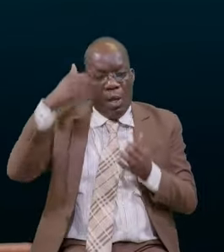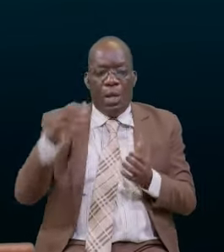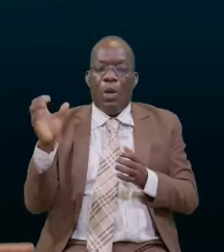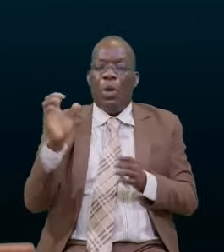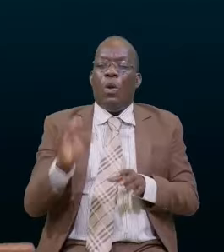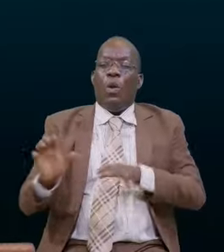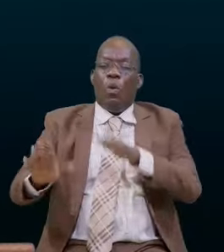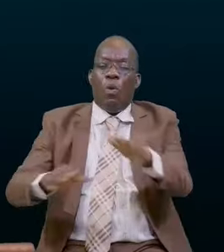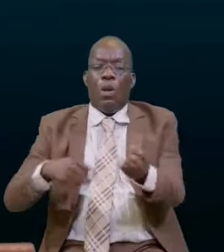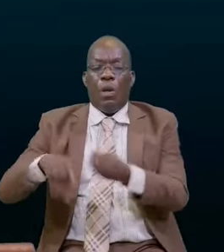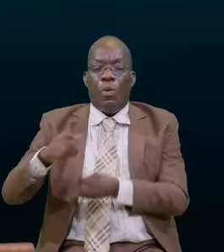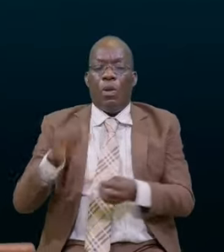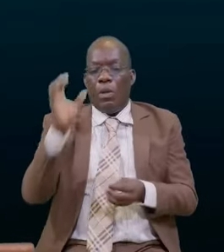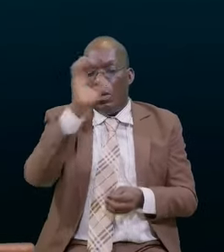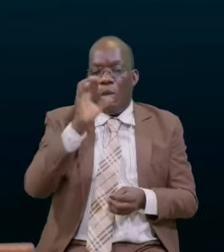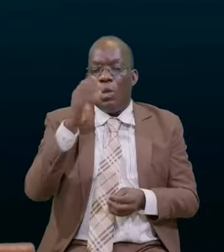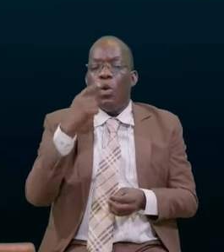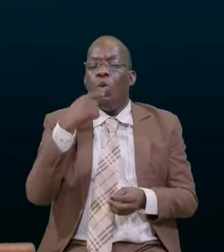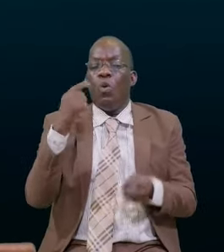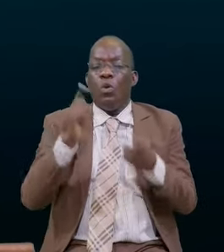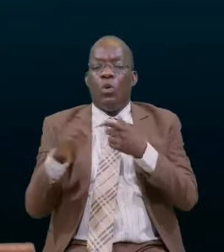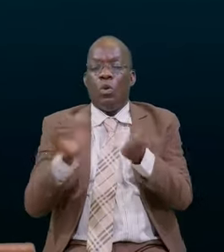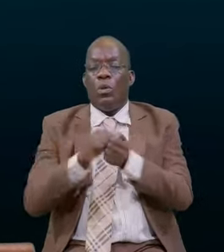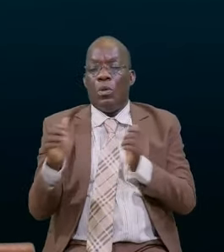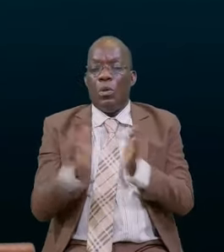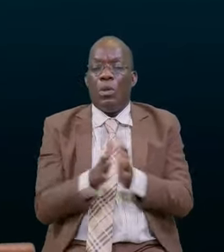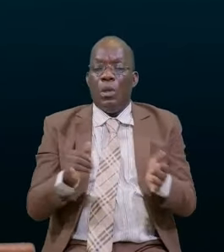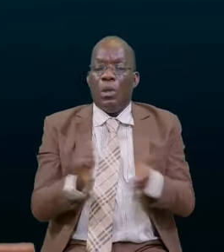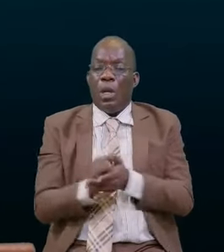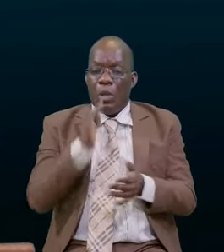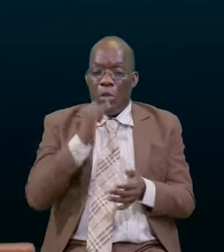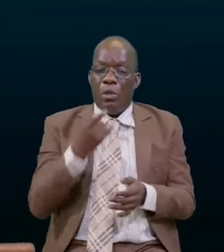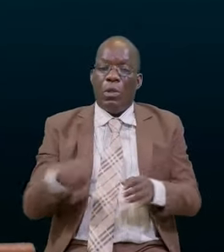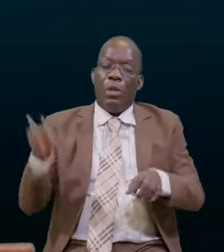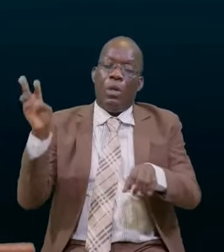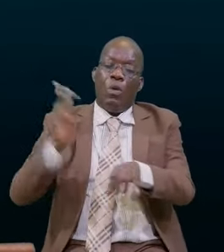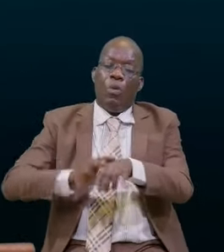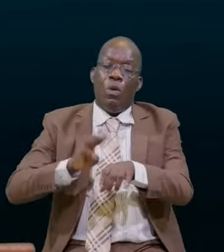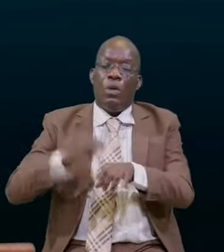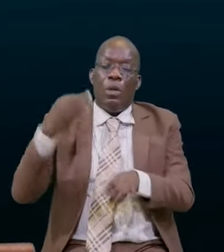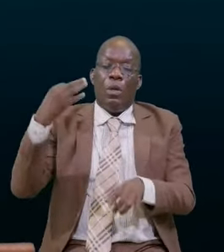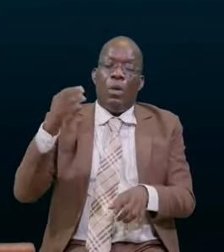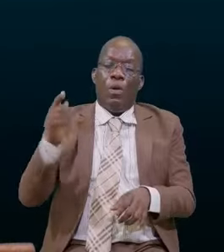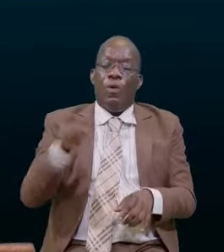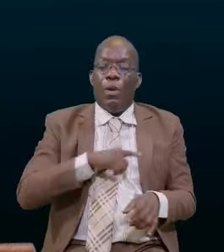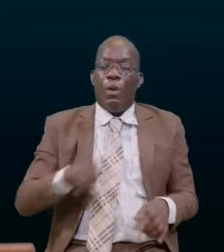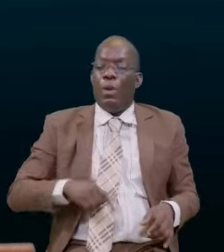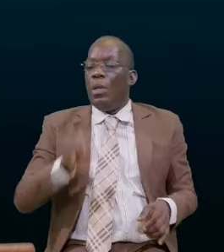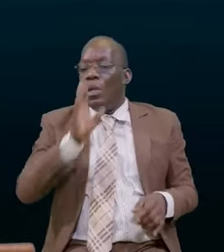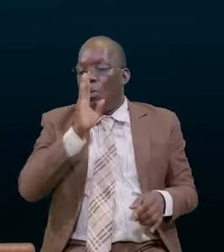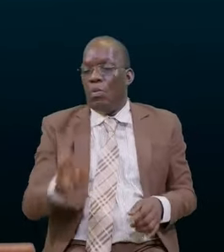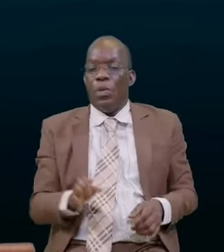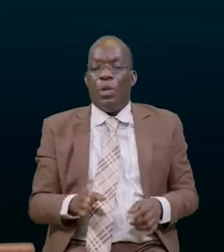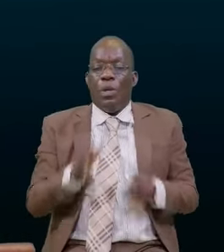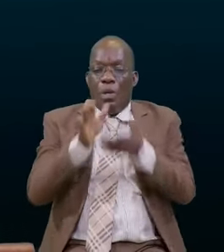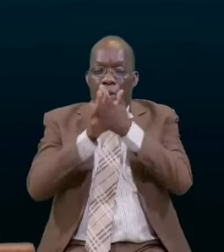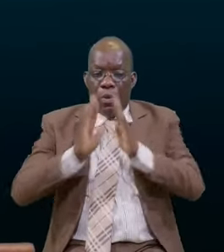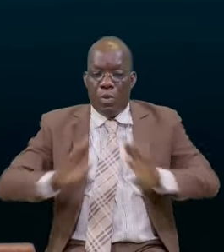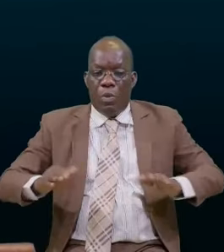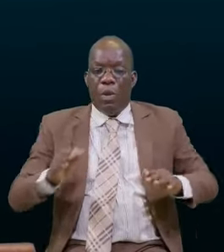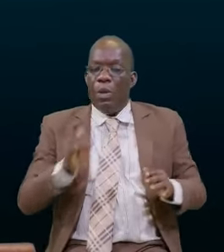Dev that's the question that's the warning of the word of God the counsel of God be sober be vigilant be prayerful